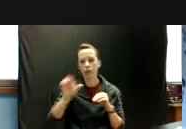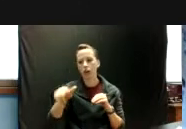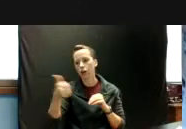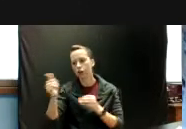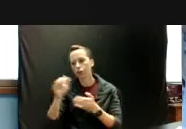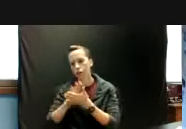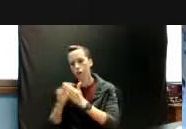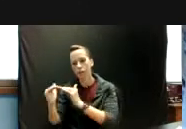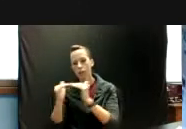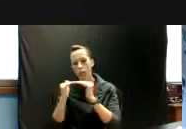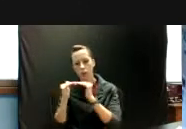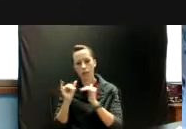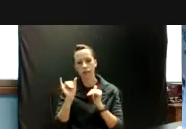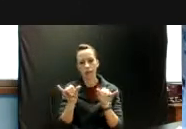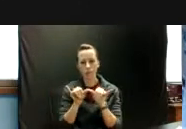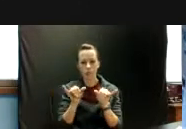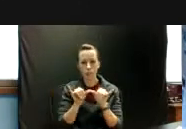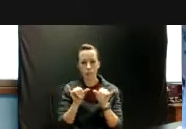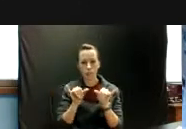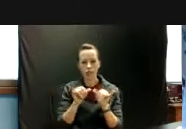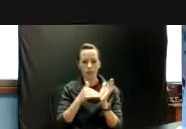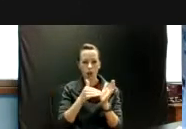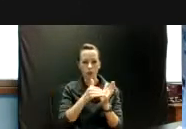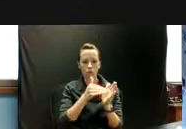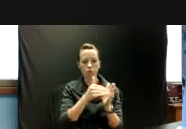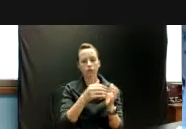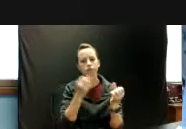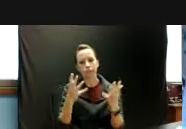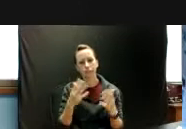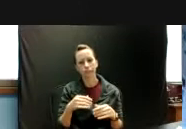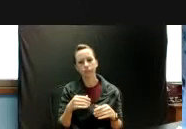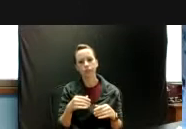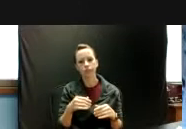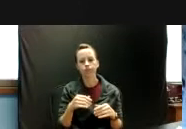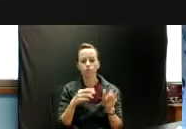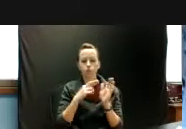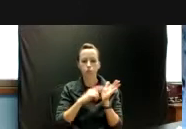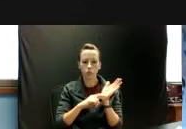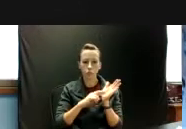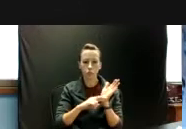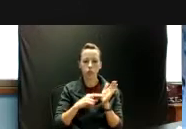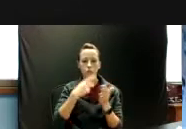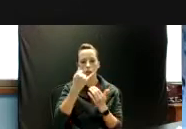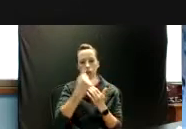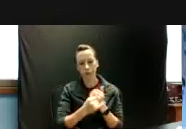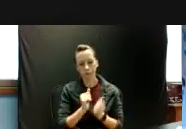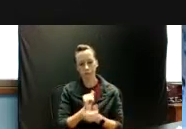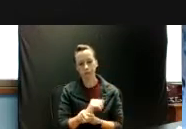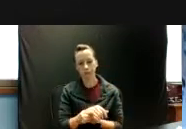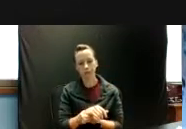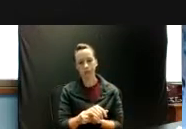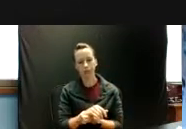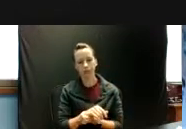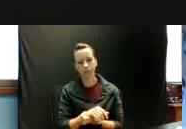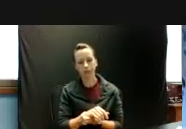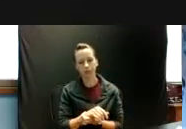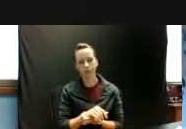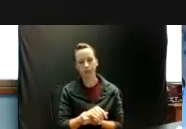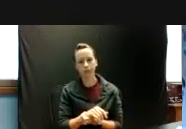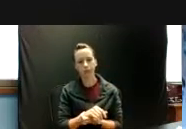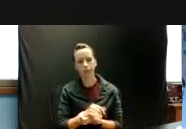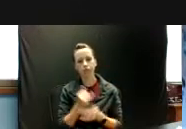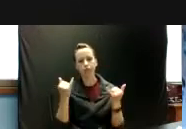of analyses on different research projects. Okay, so then we